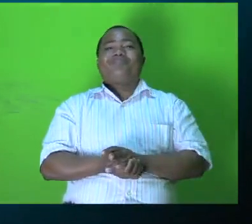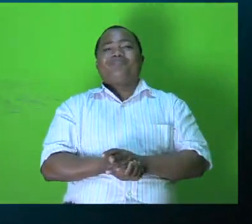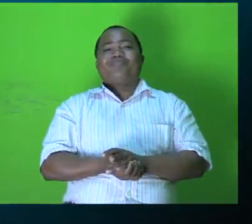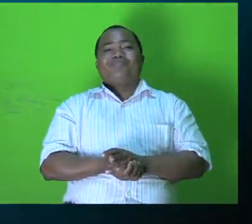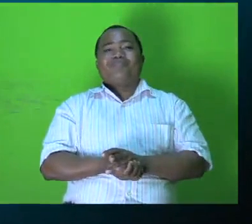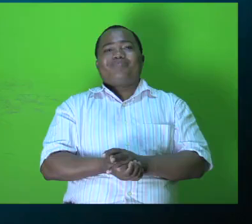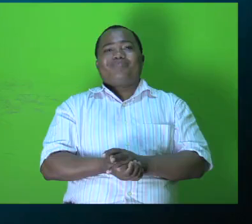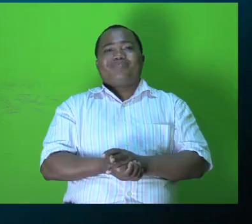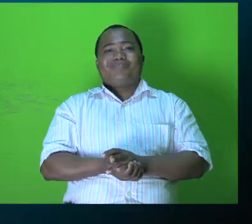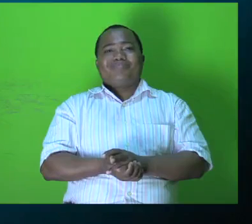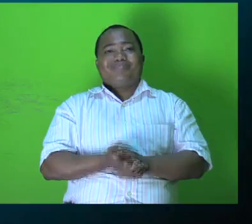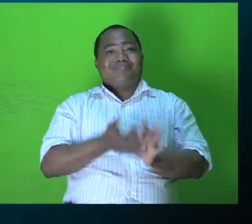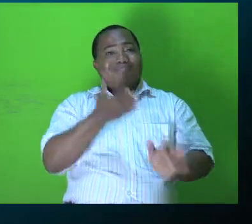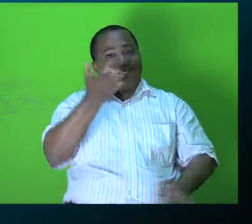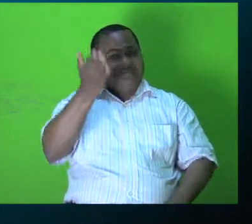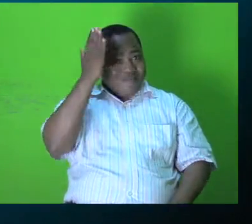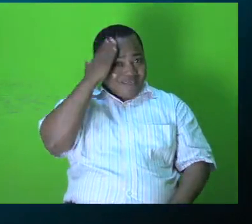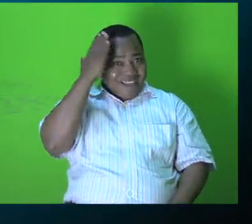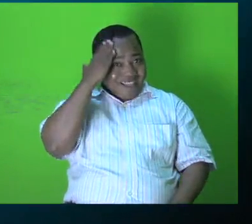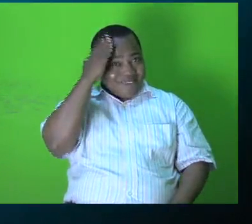You should note that